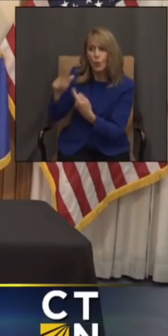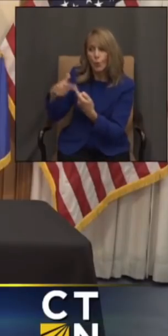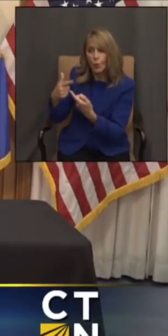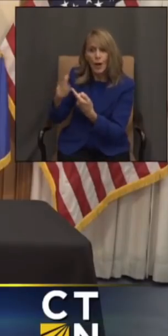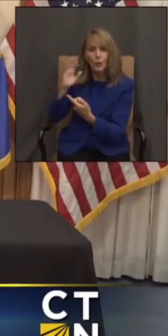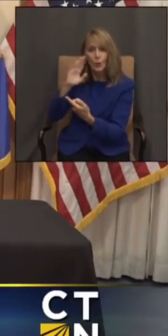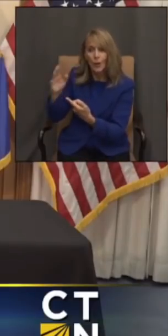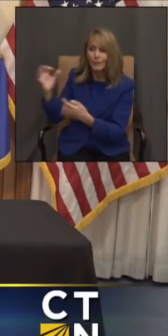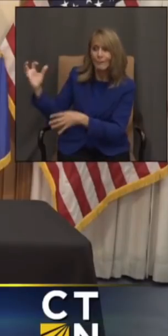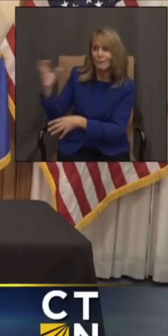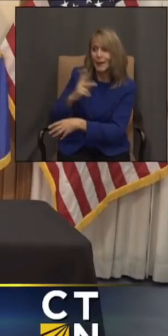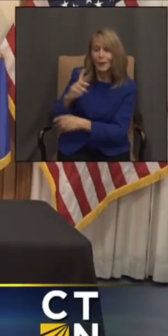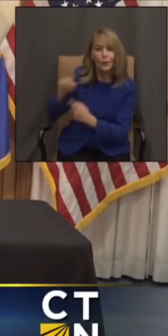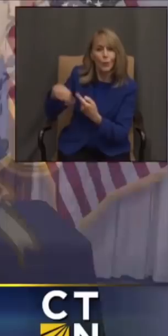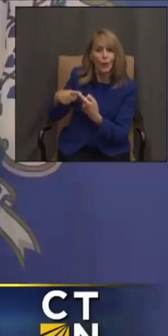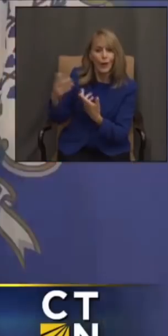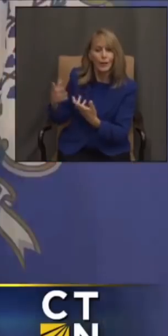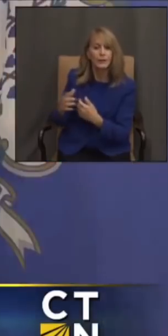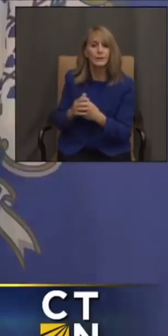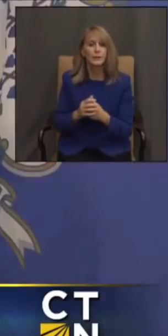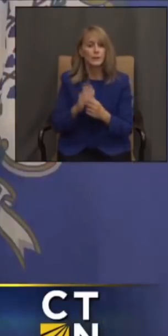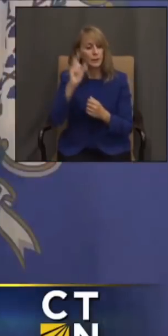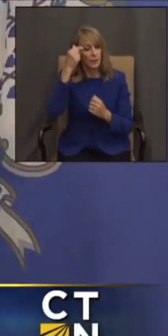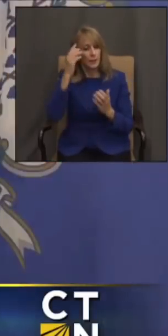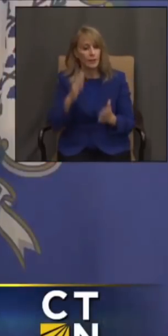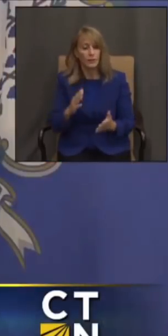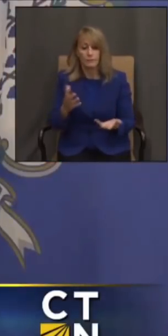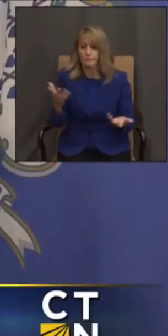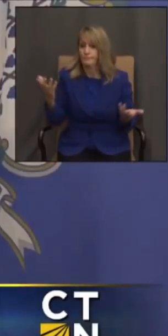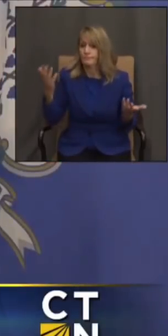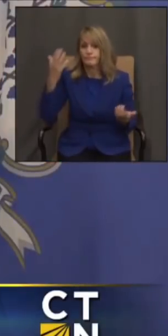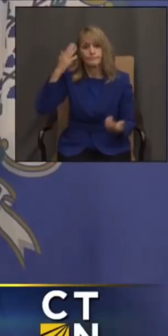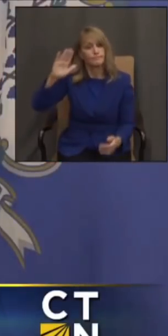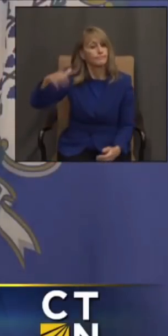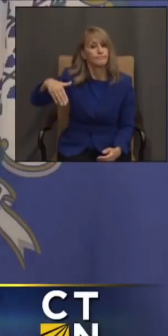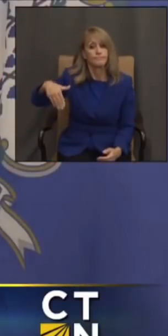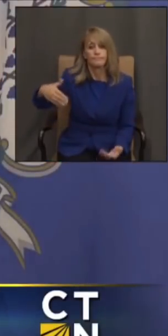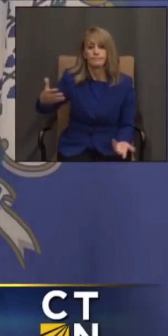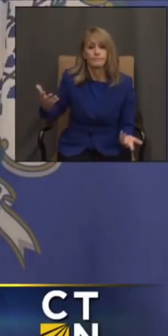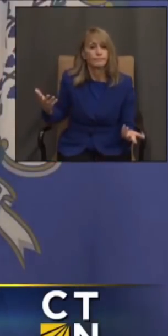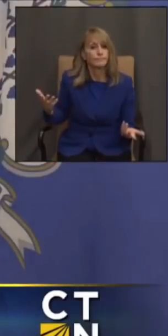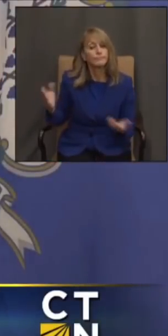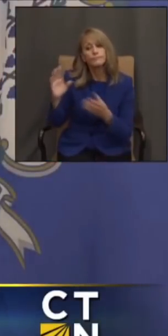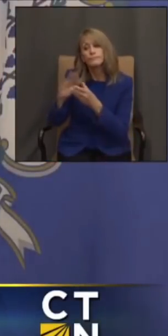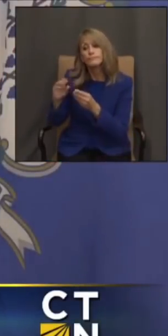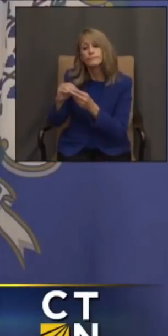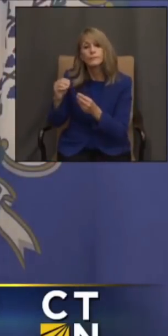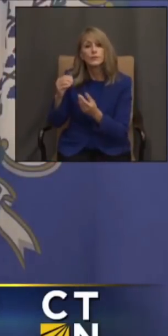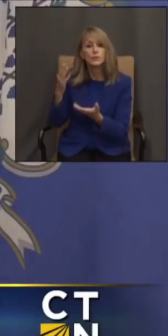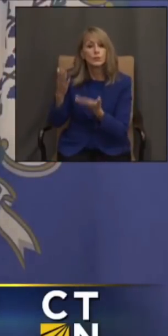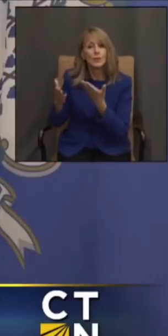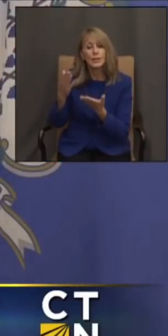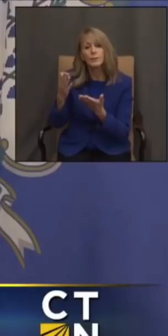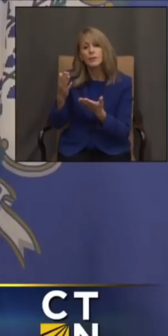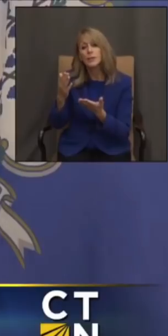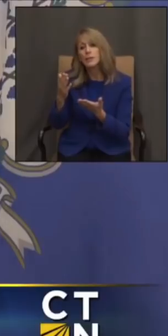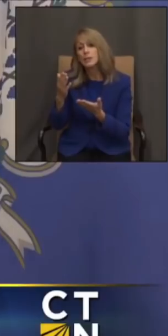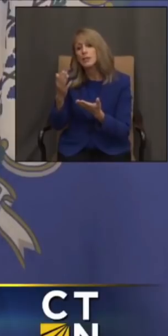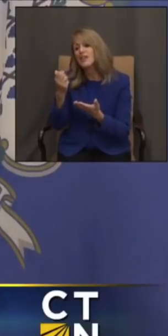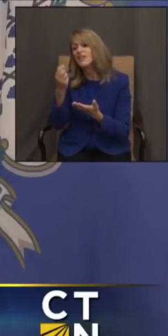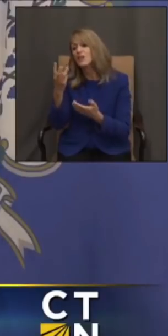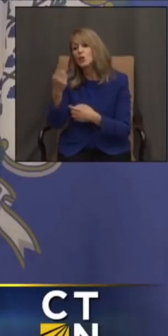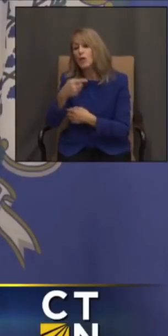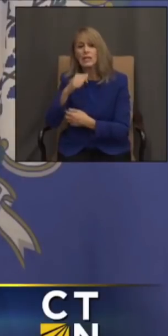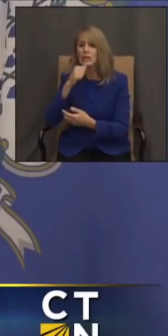week or next? I don't think we quite know yet, Dave. They were saying it's probably going to be more measured in days than weeks. That